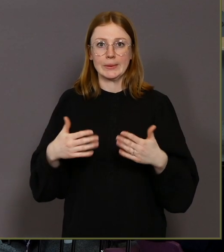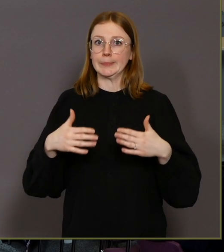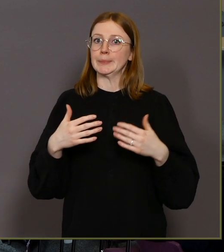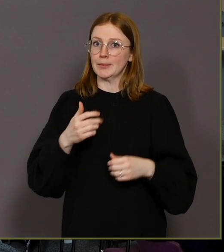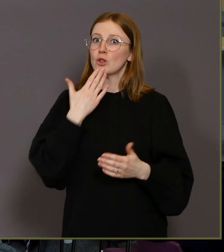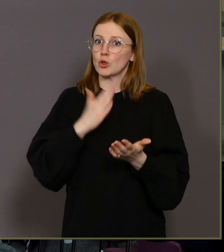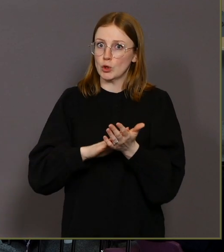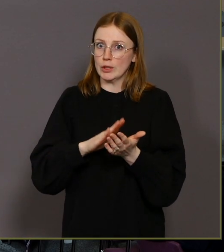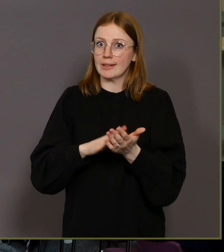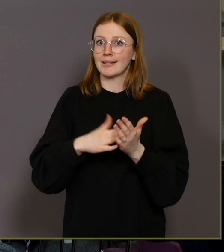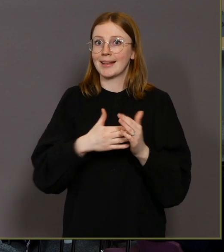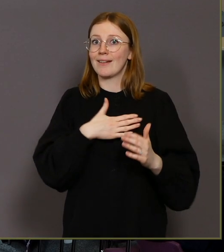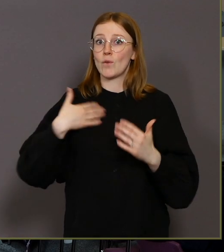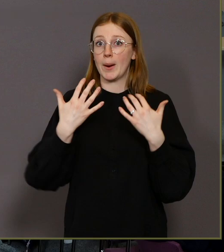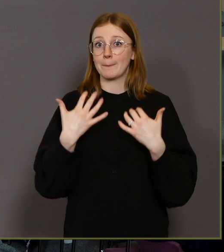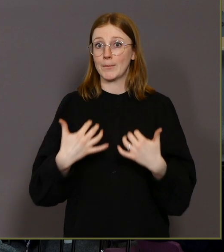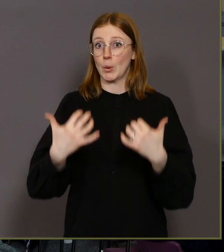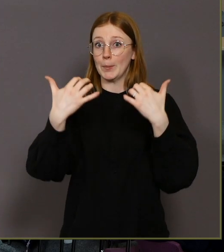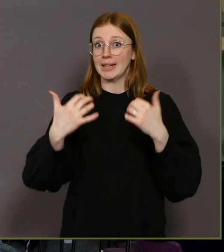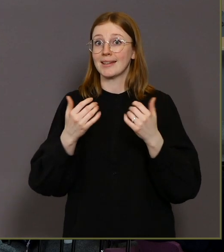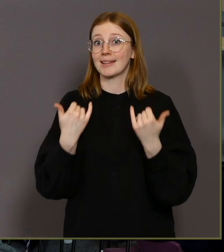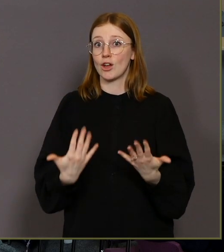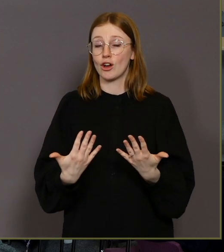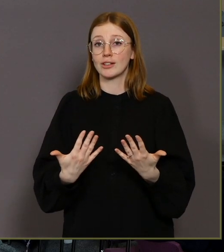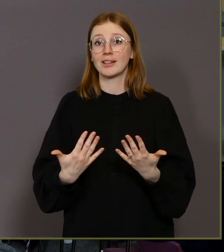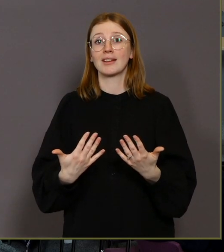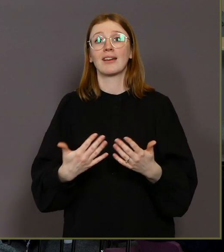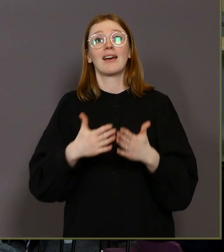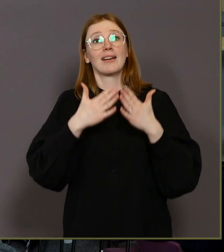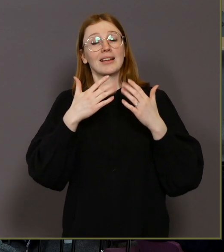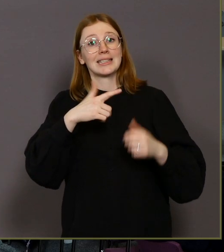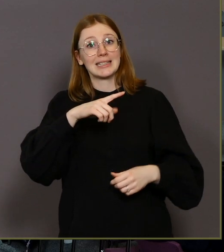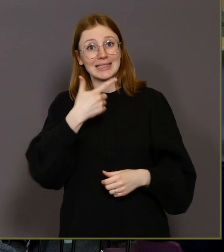for our audience today. So vielen Dank und auf Wiedersehen.